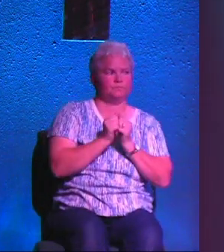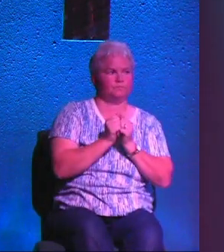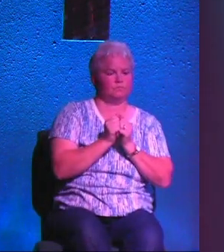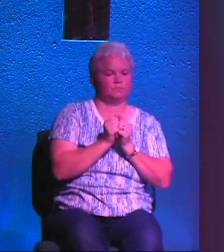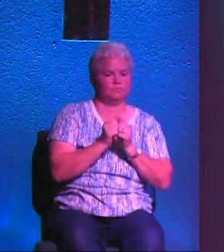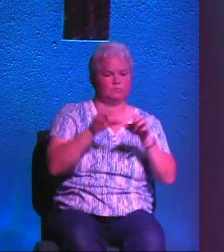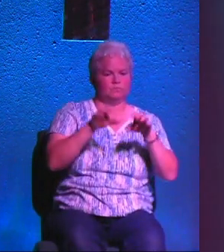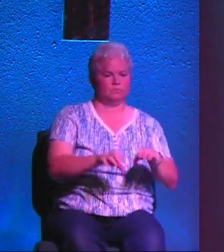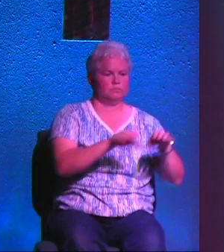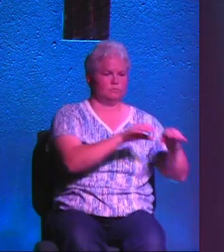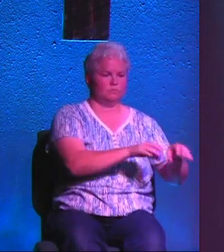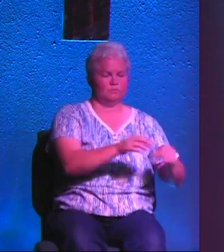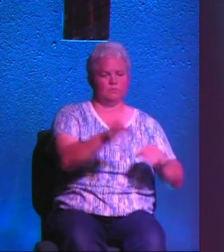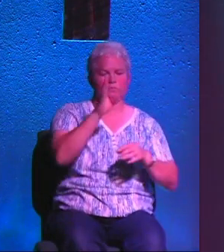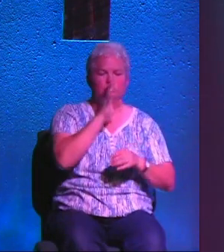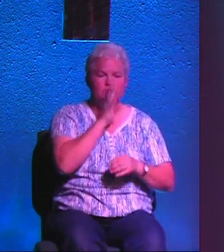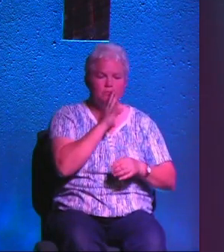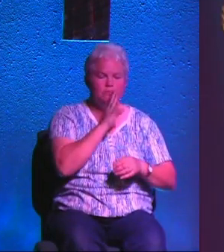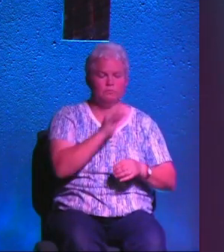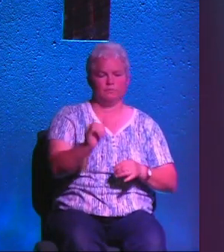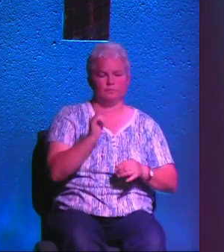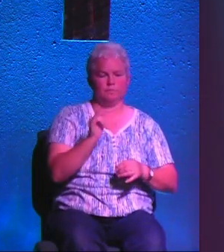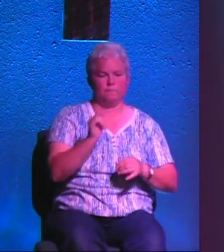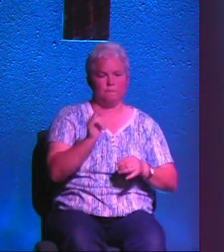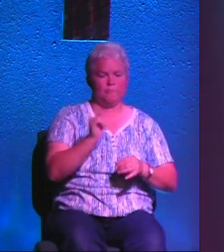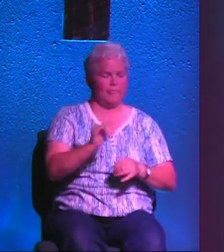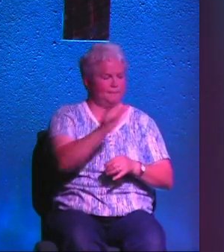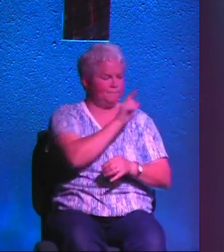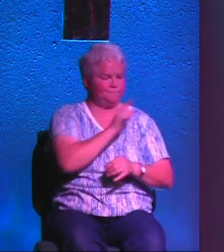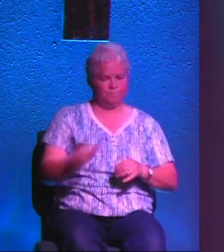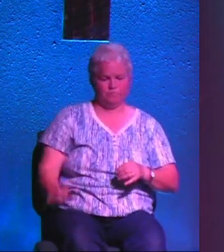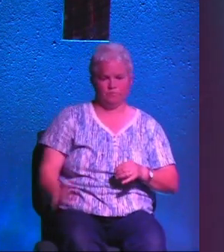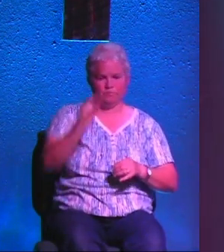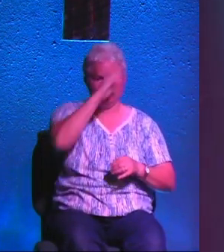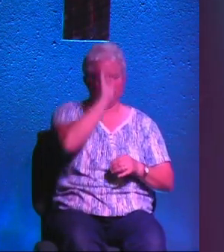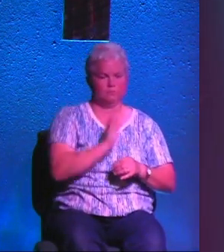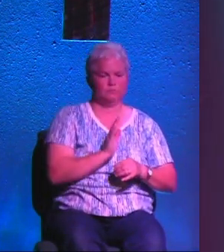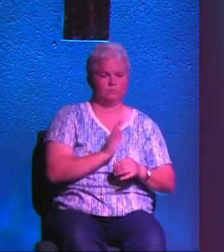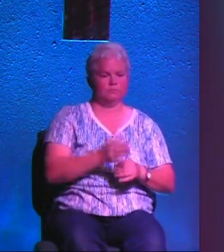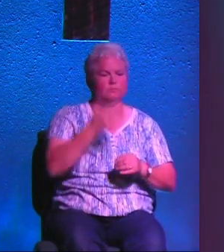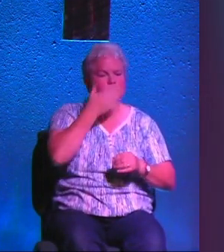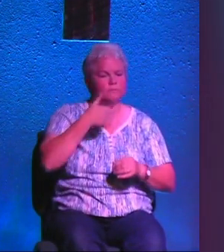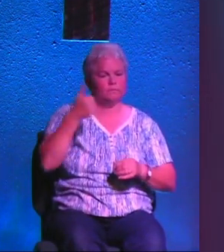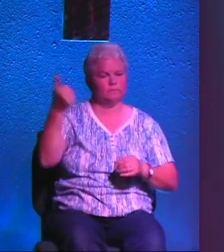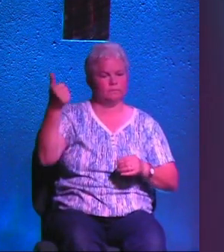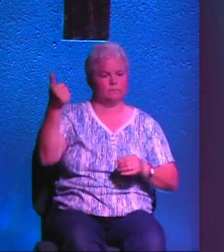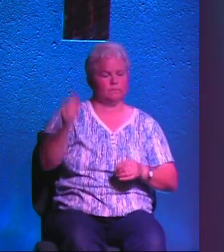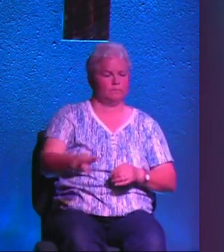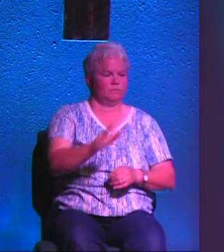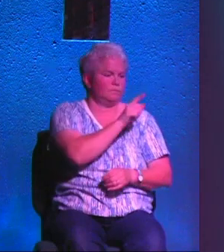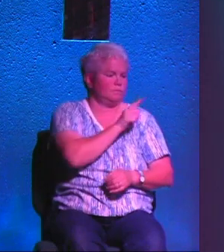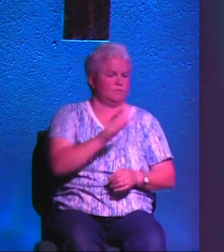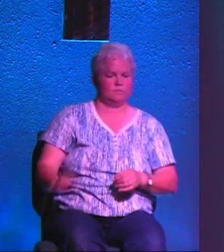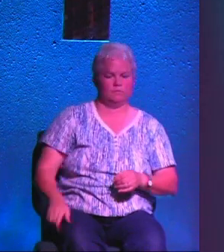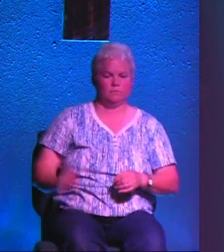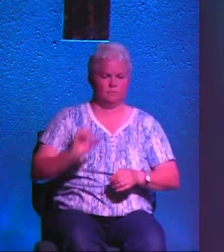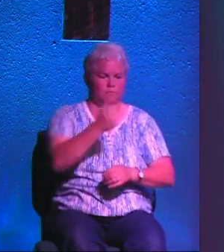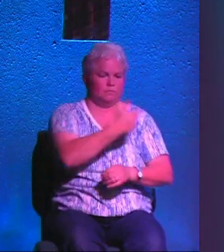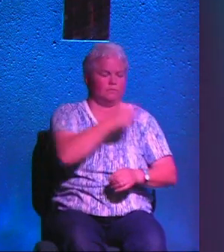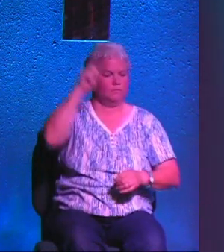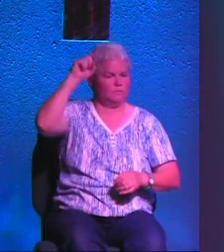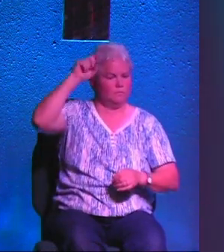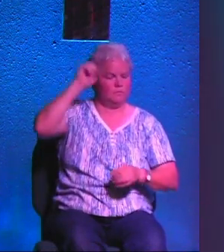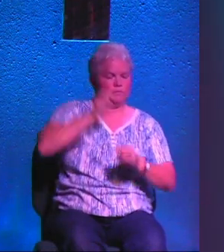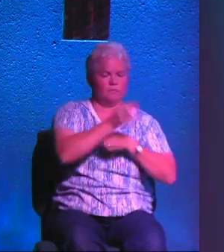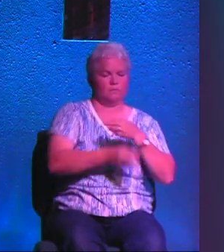affecting, to keep moving, to keep speaking, to keep sharing, Lord God. The more we can do it, the better it is. Lord, we understand the